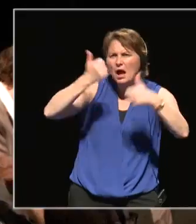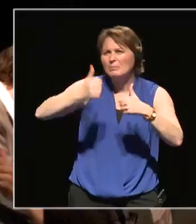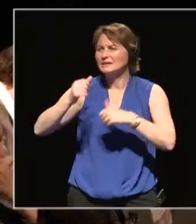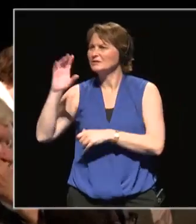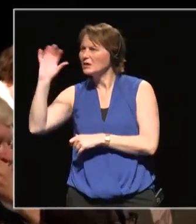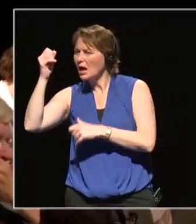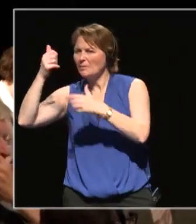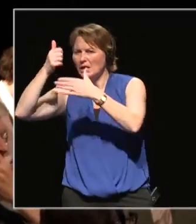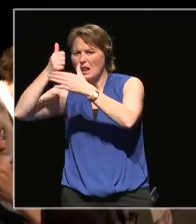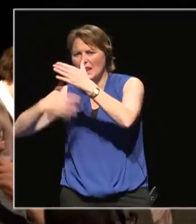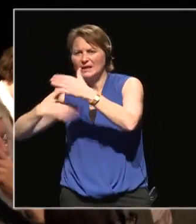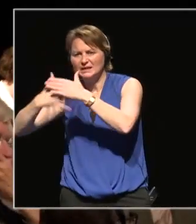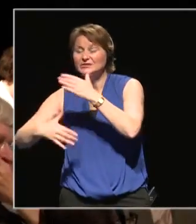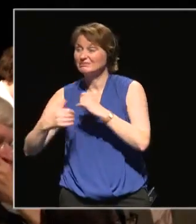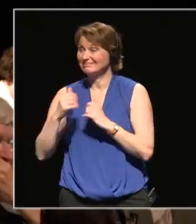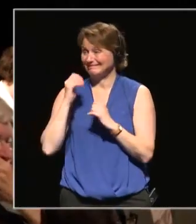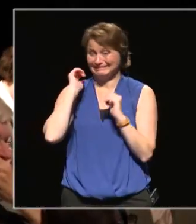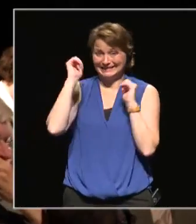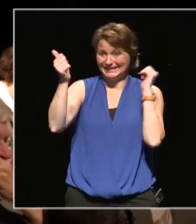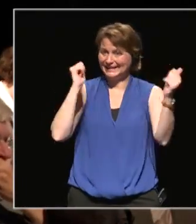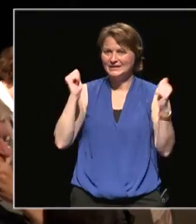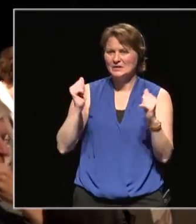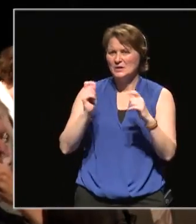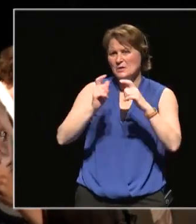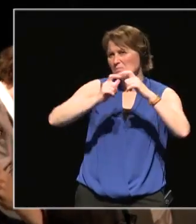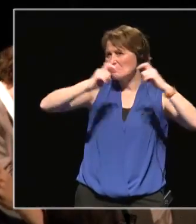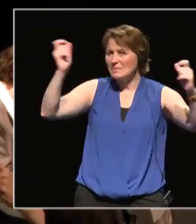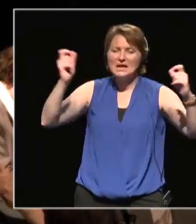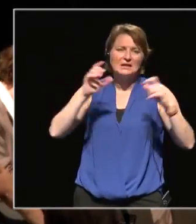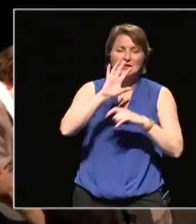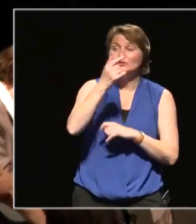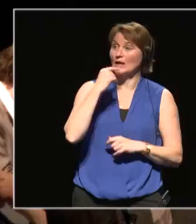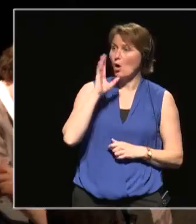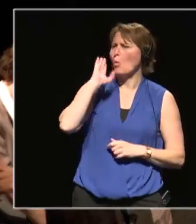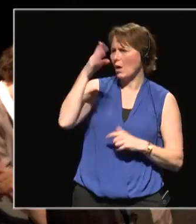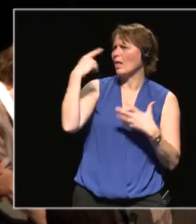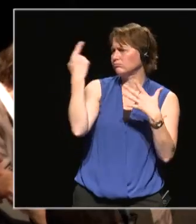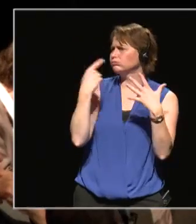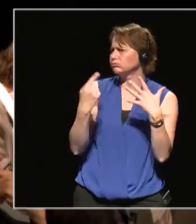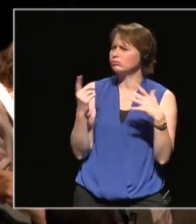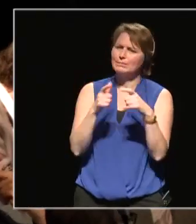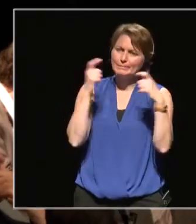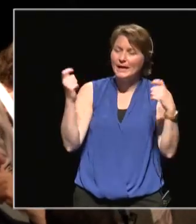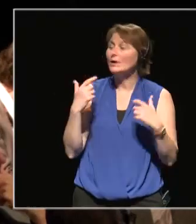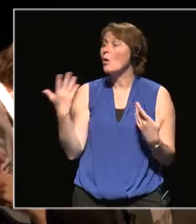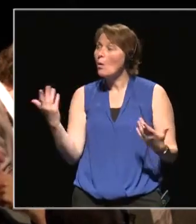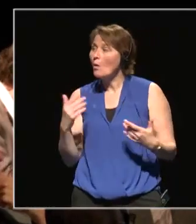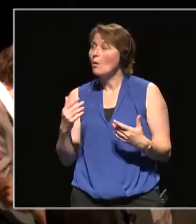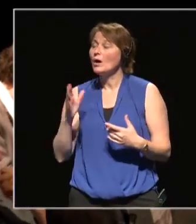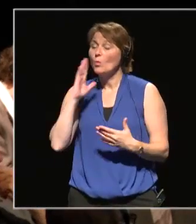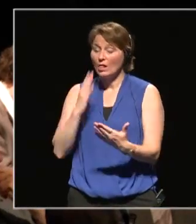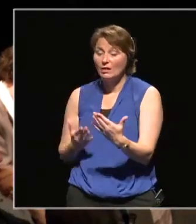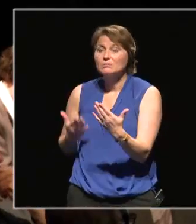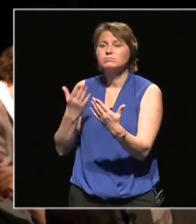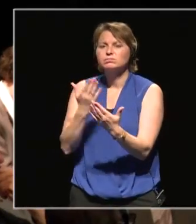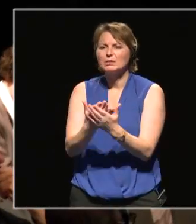by having everyone, the big emitters, making some of the big commitments? Or what will be on the table for some of